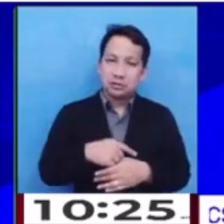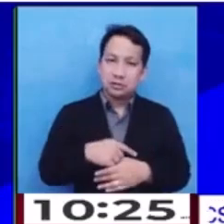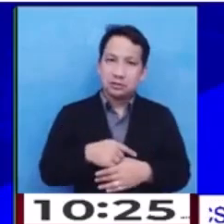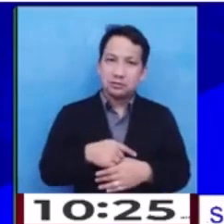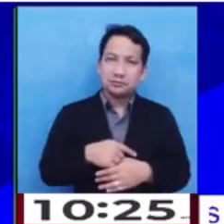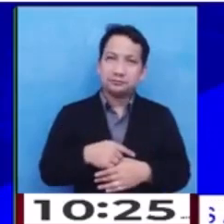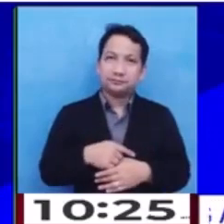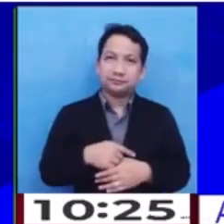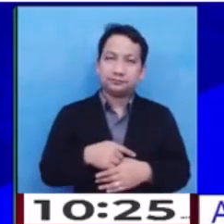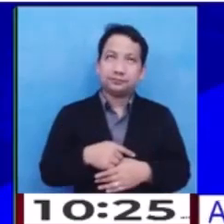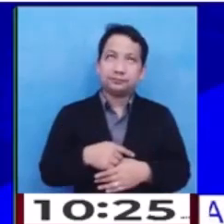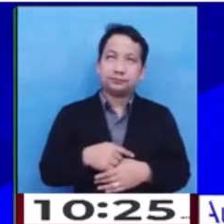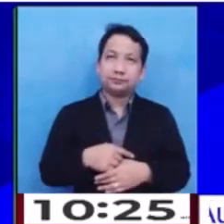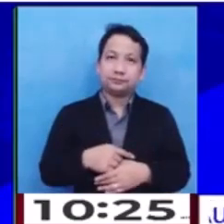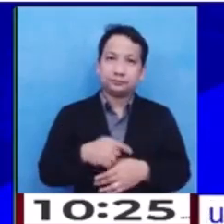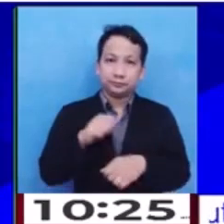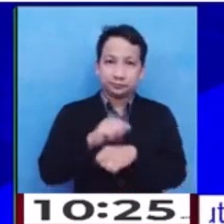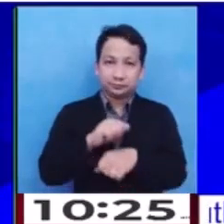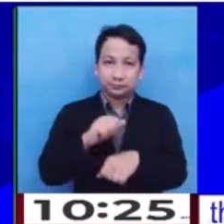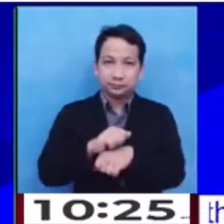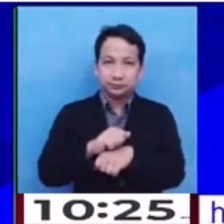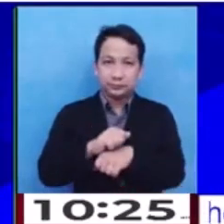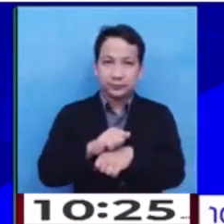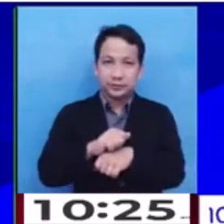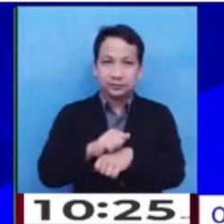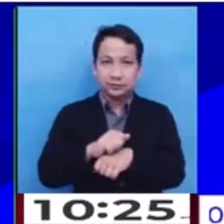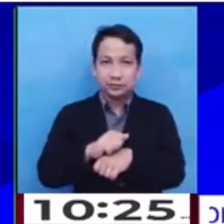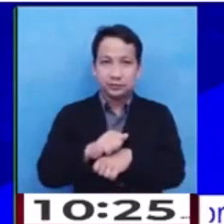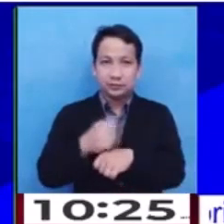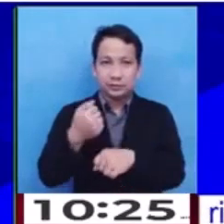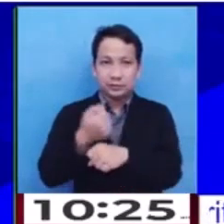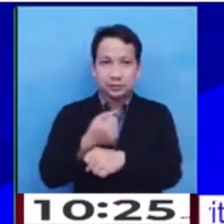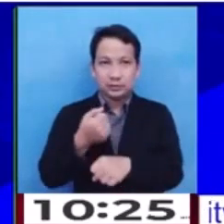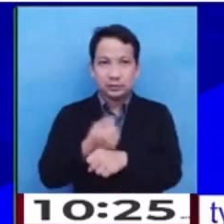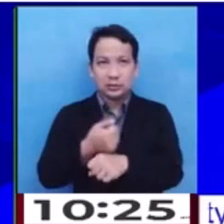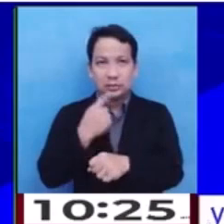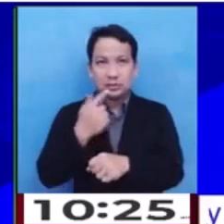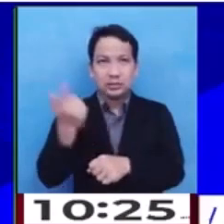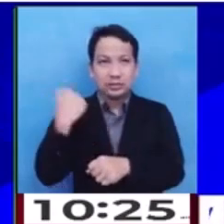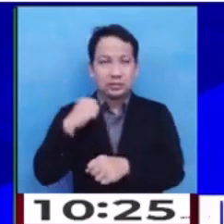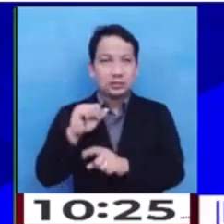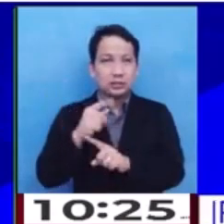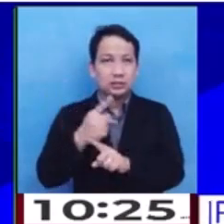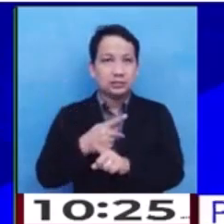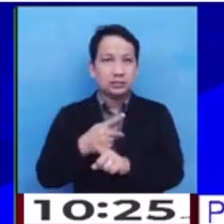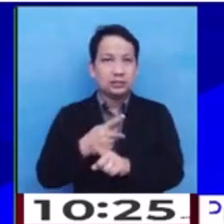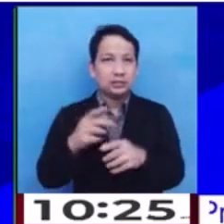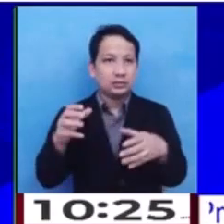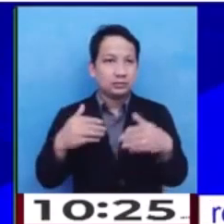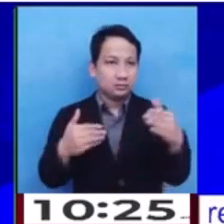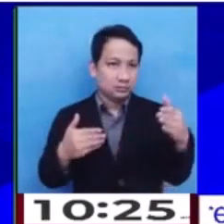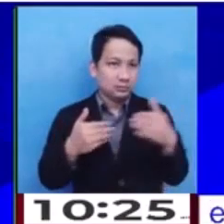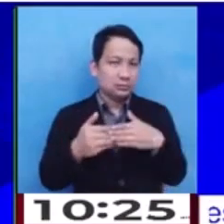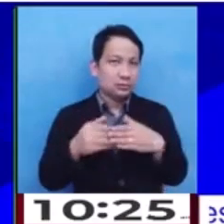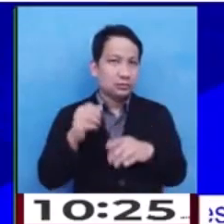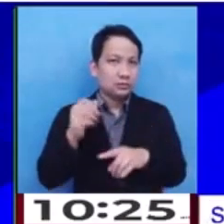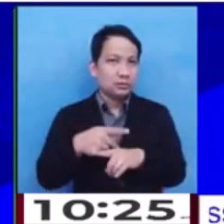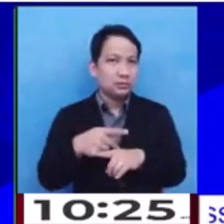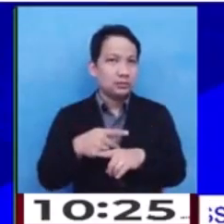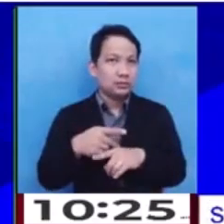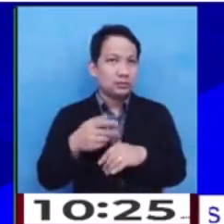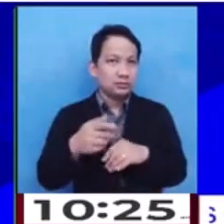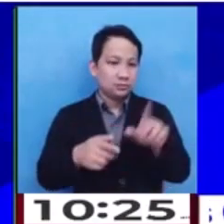labor statistics data, you know, that labor statistics last April, you know, we have reached quite a low